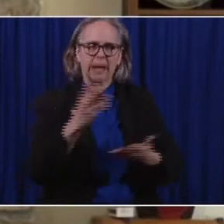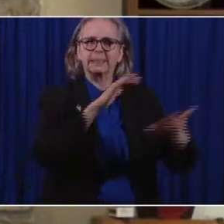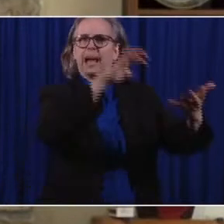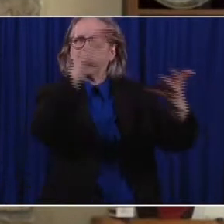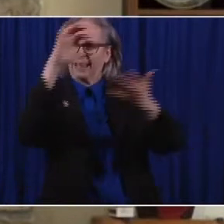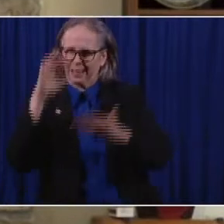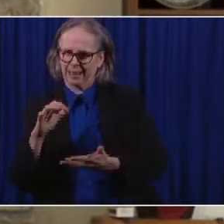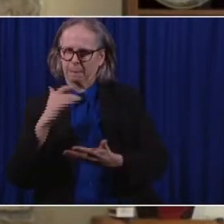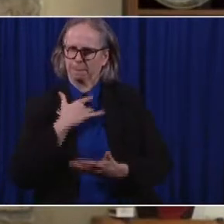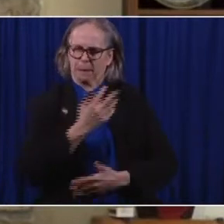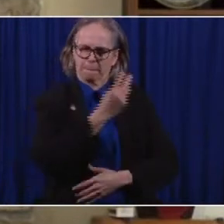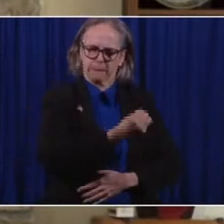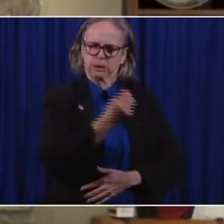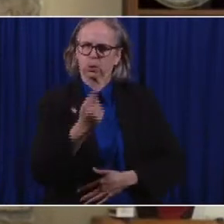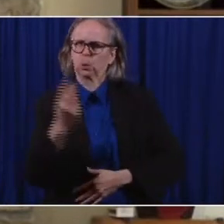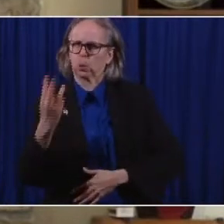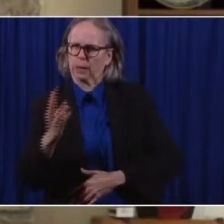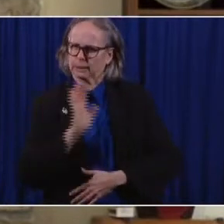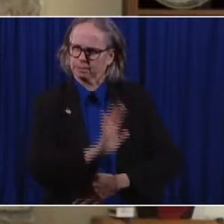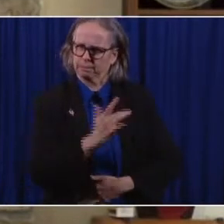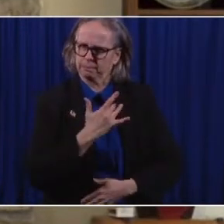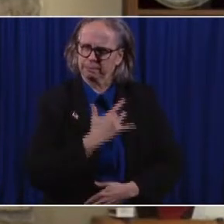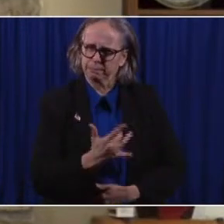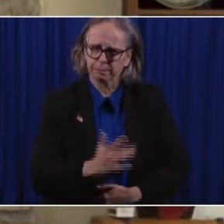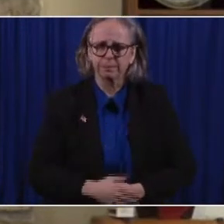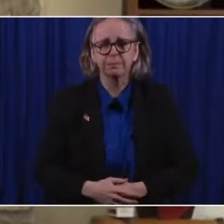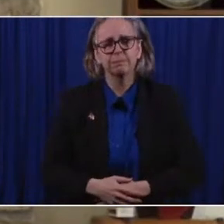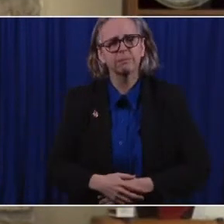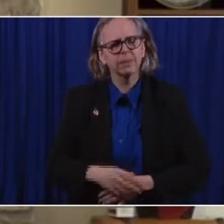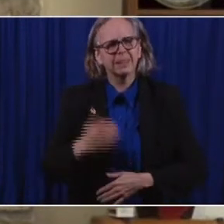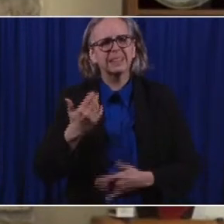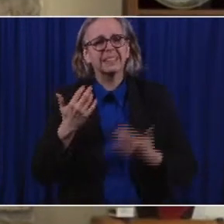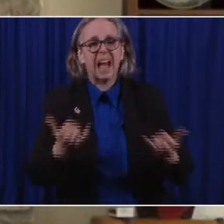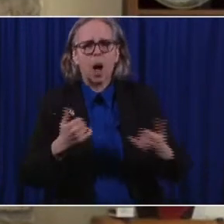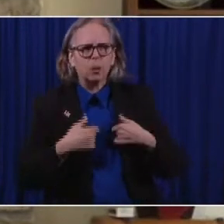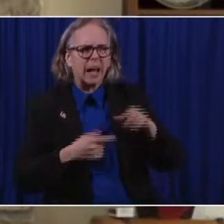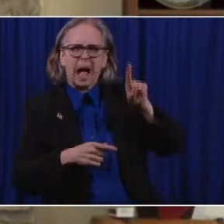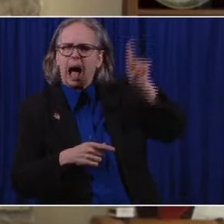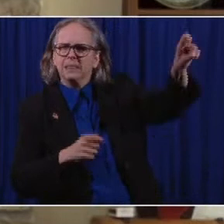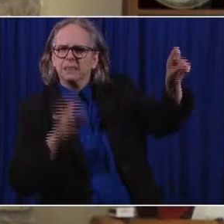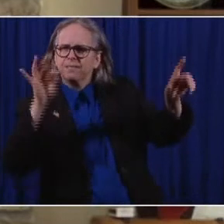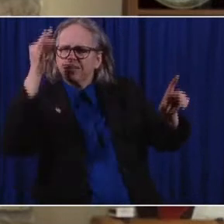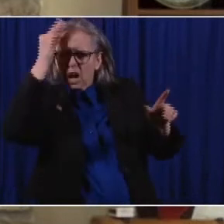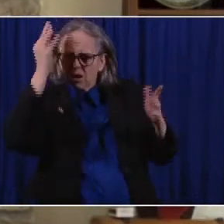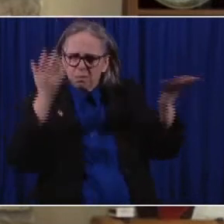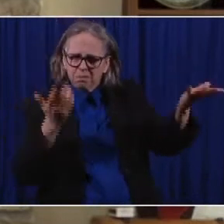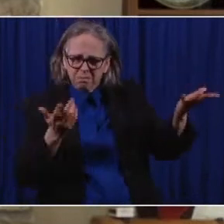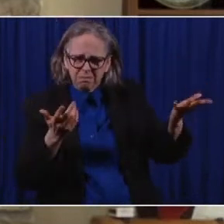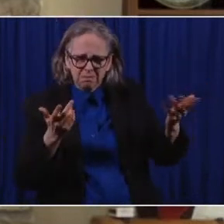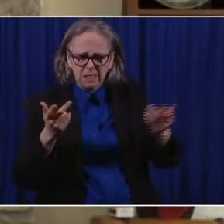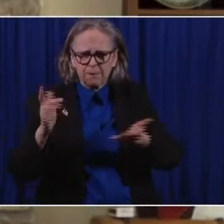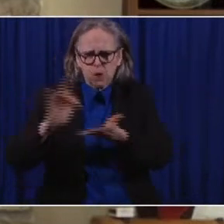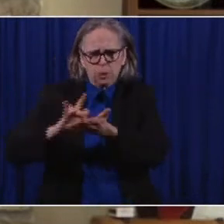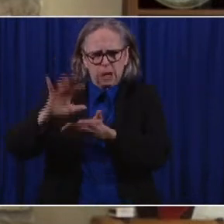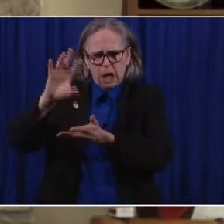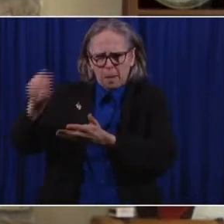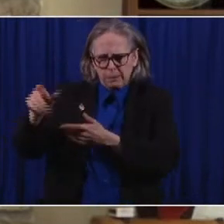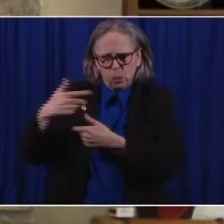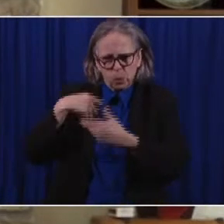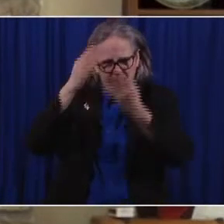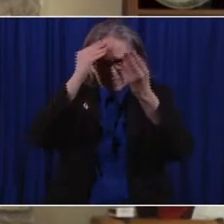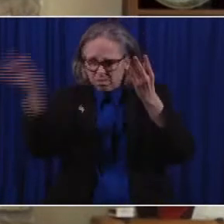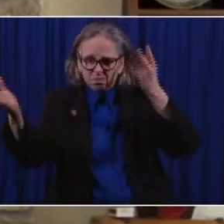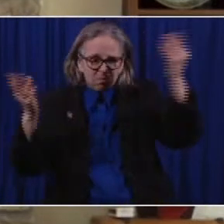So we have told the federal government, we have told the pharmaceutical companies, we've given them 750